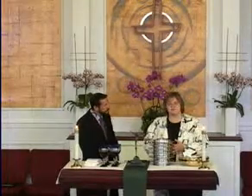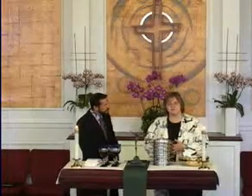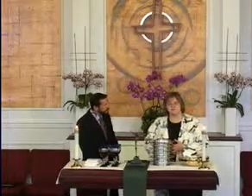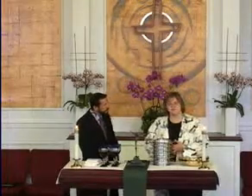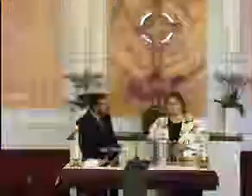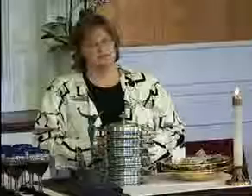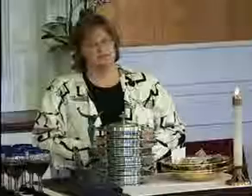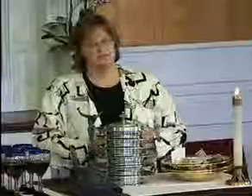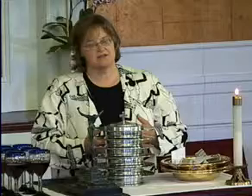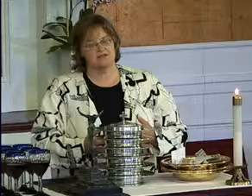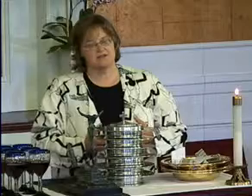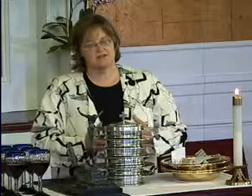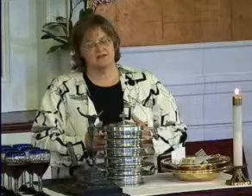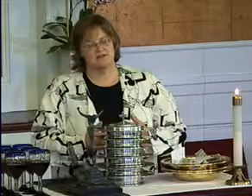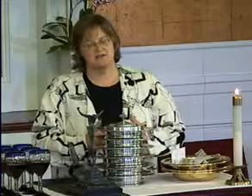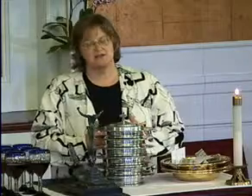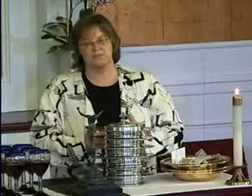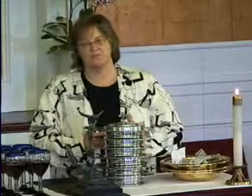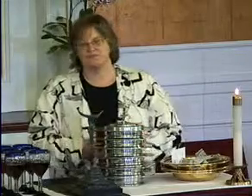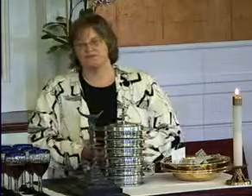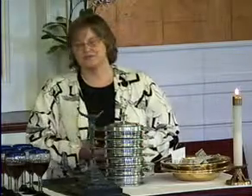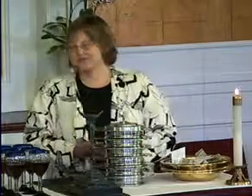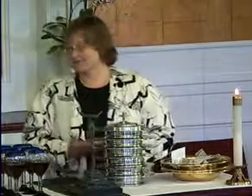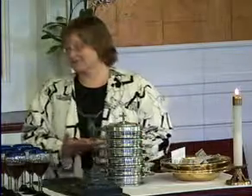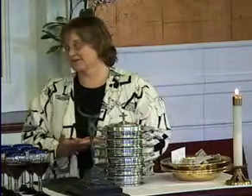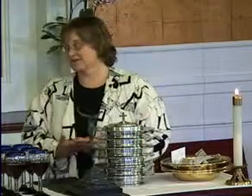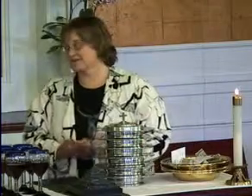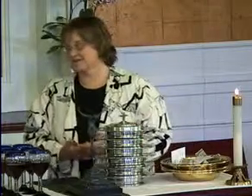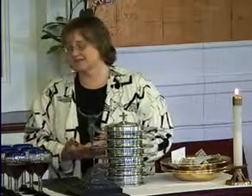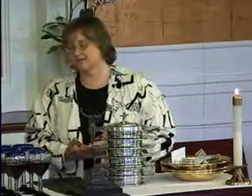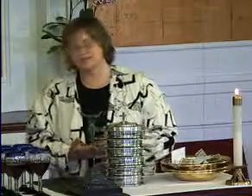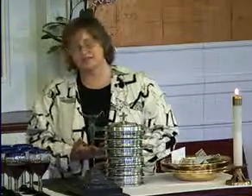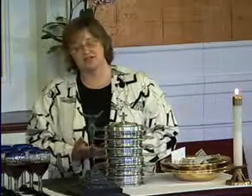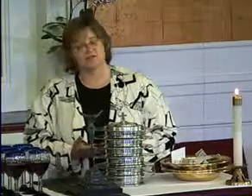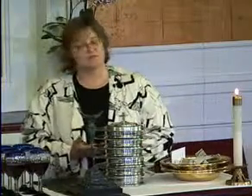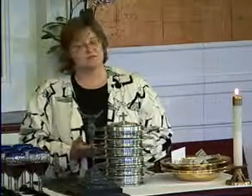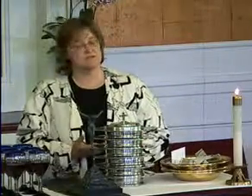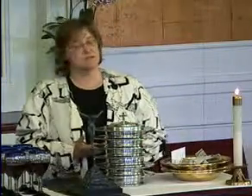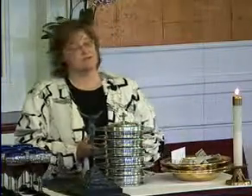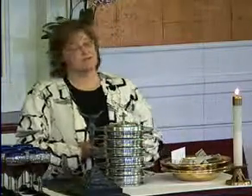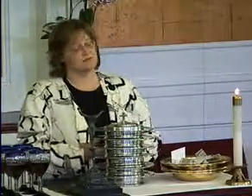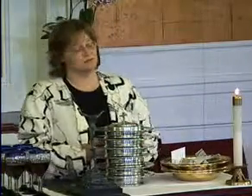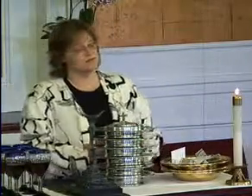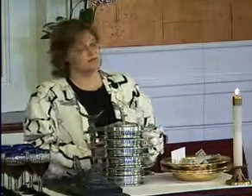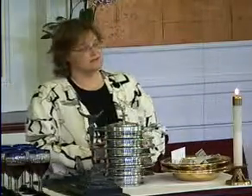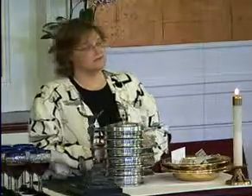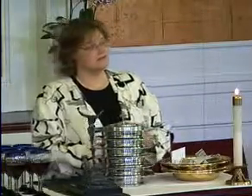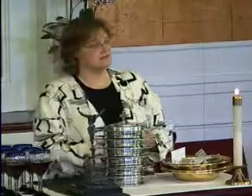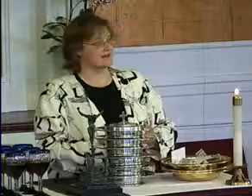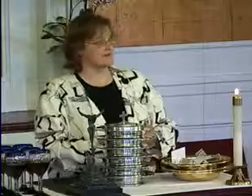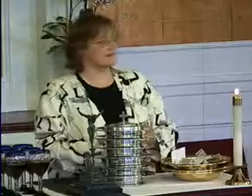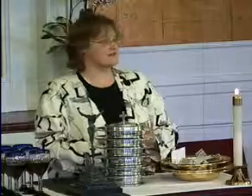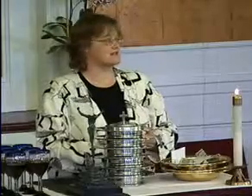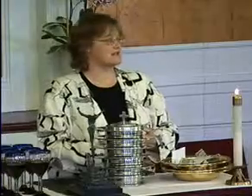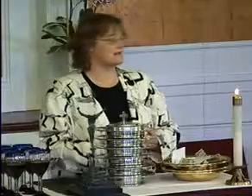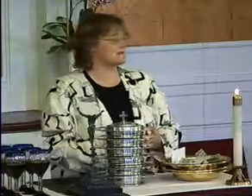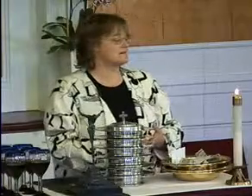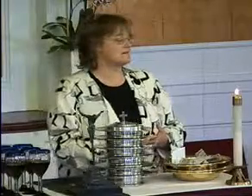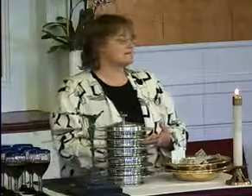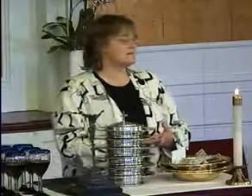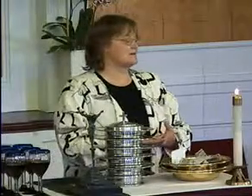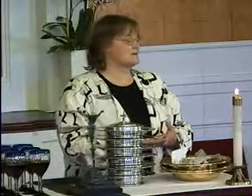Jesus used, because sheep were used to sacrifice, and Jesus himself was the last